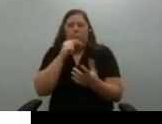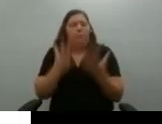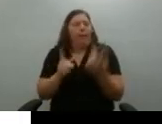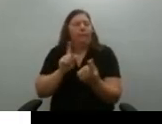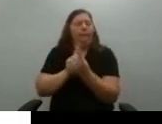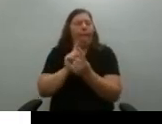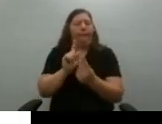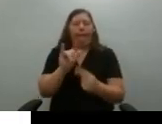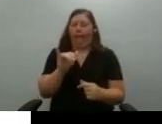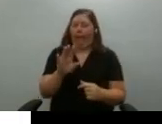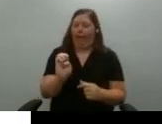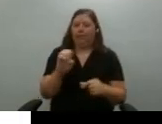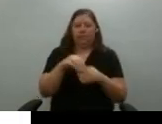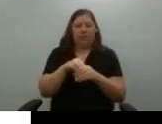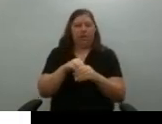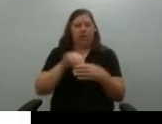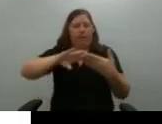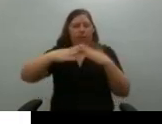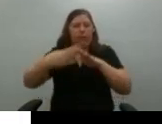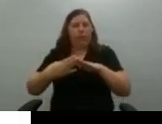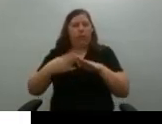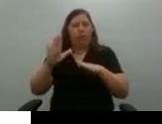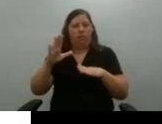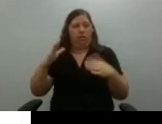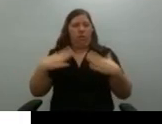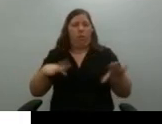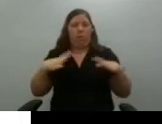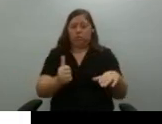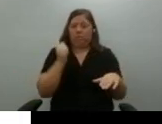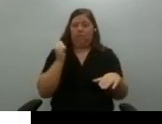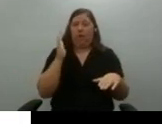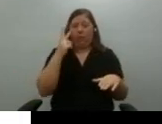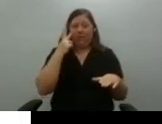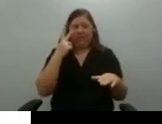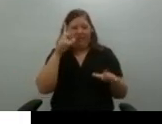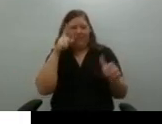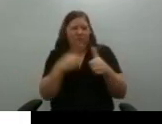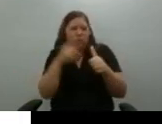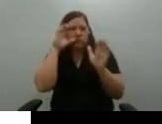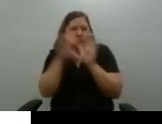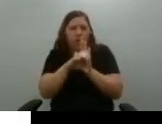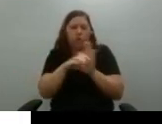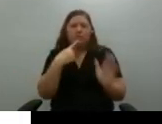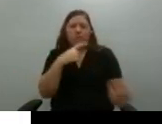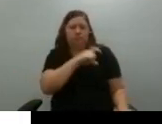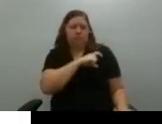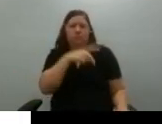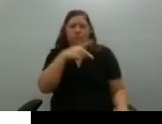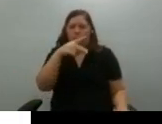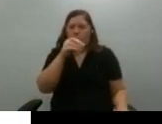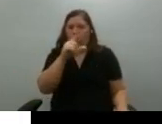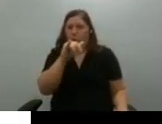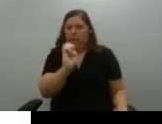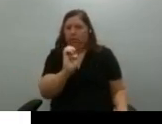be wearing uniforms that say Police ICE on the back, like in the first photo. They'll be wearing a badge on